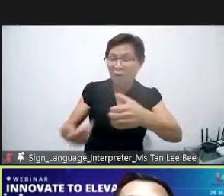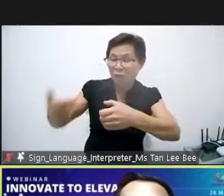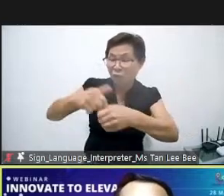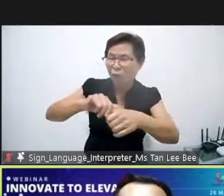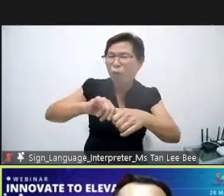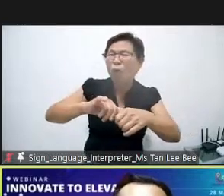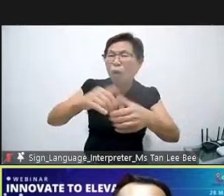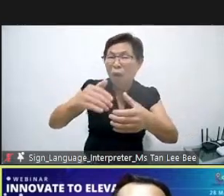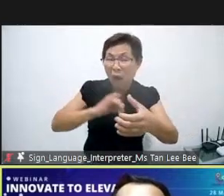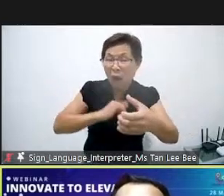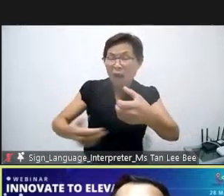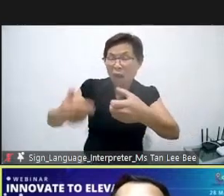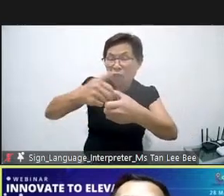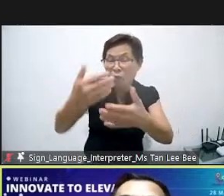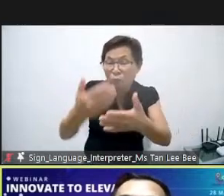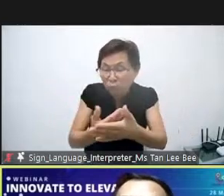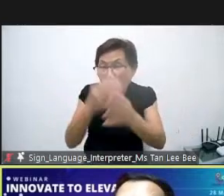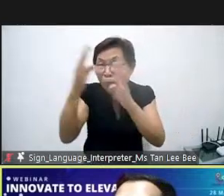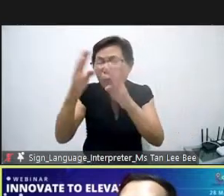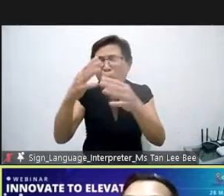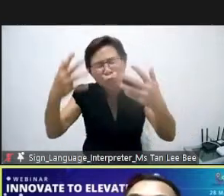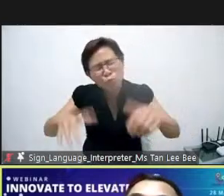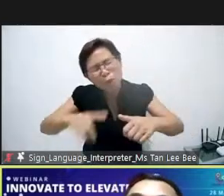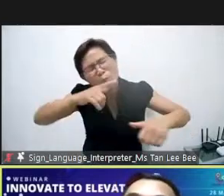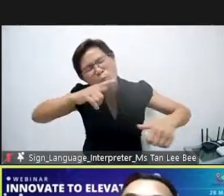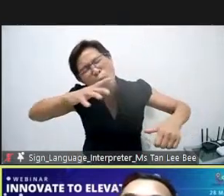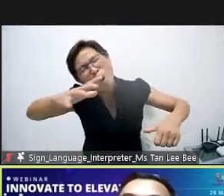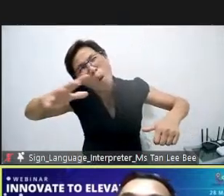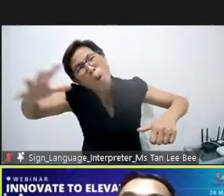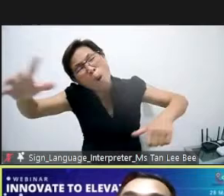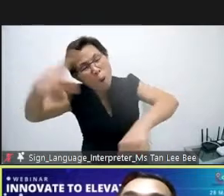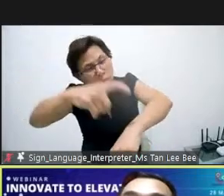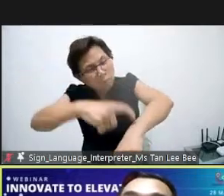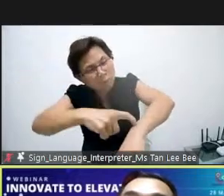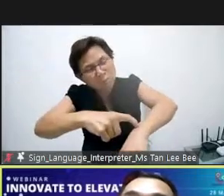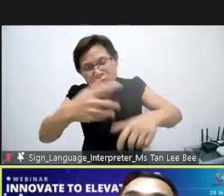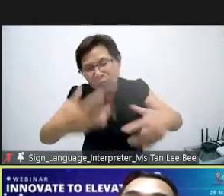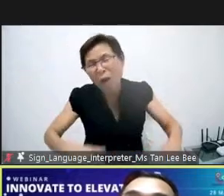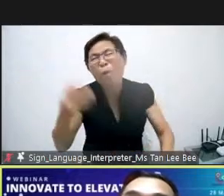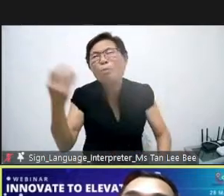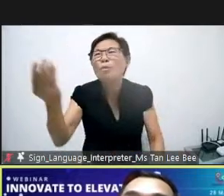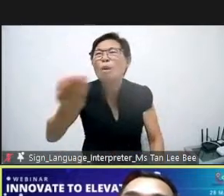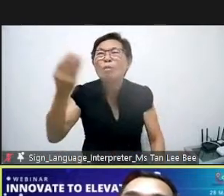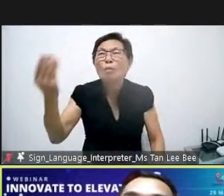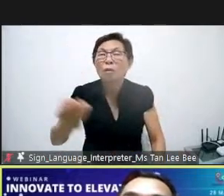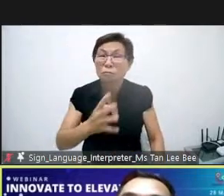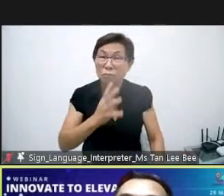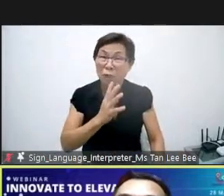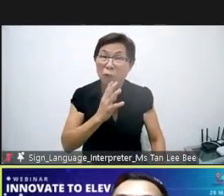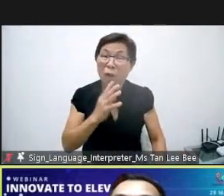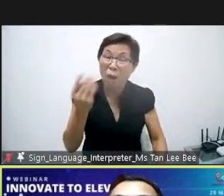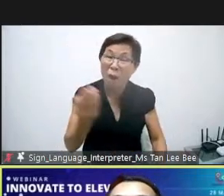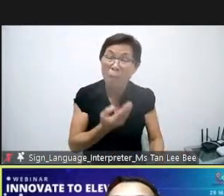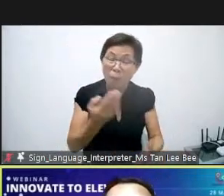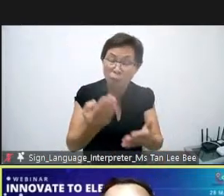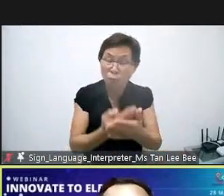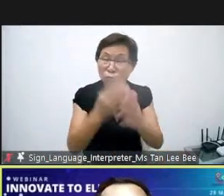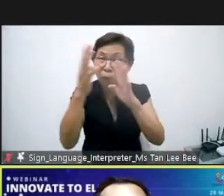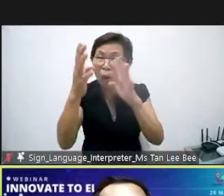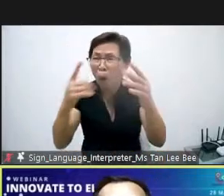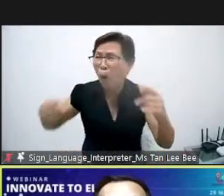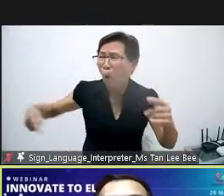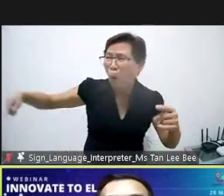quite long times. Usually, when we talk about innovations, a lot of people